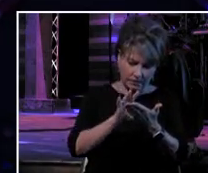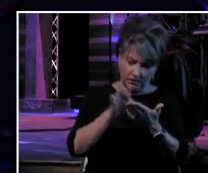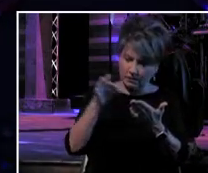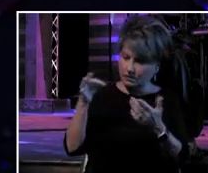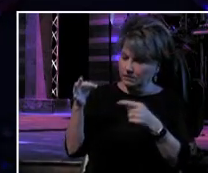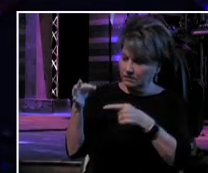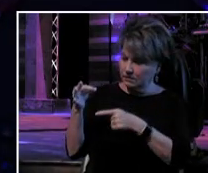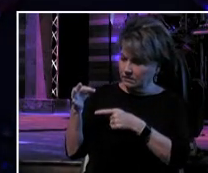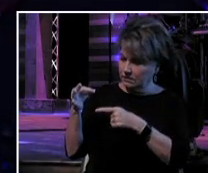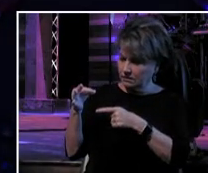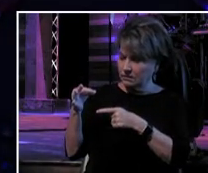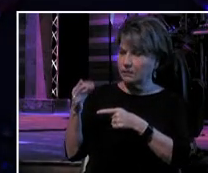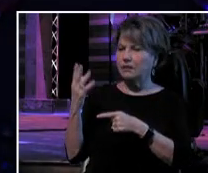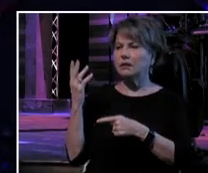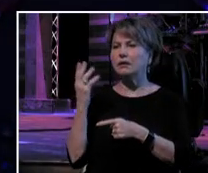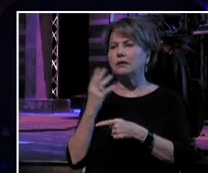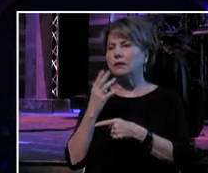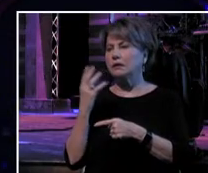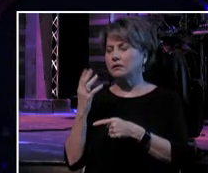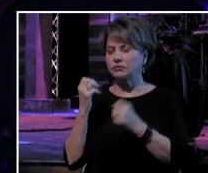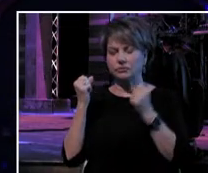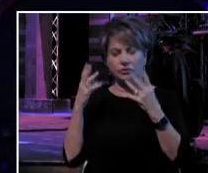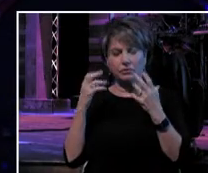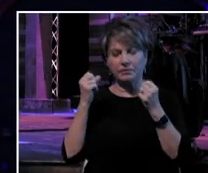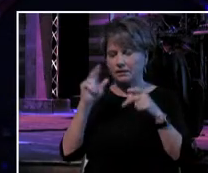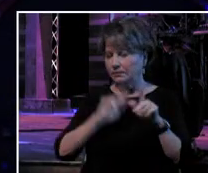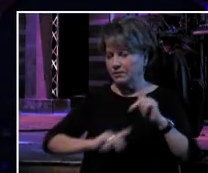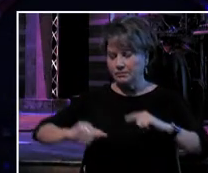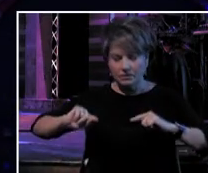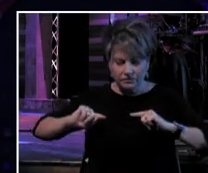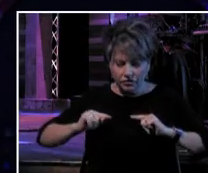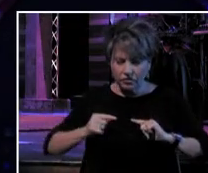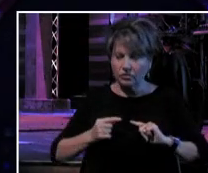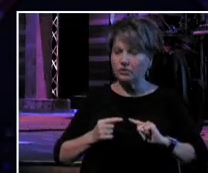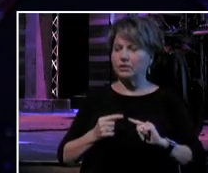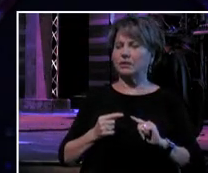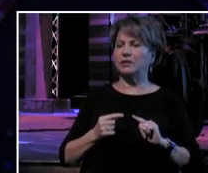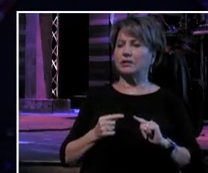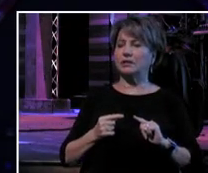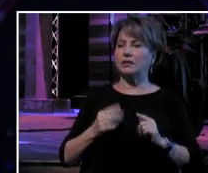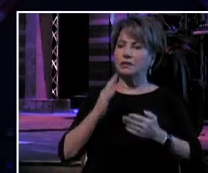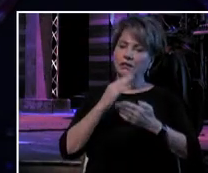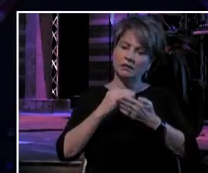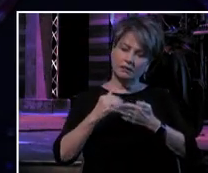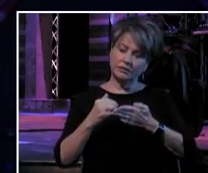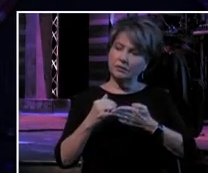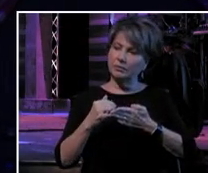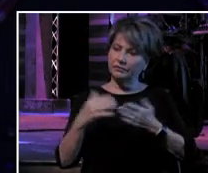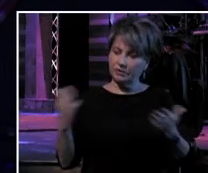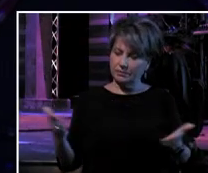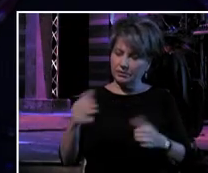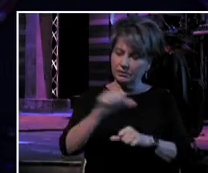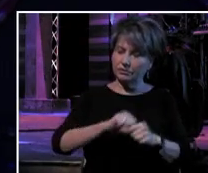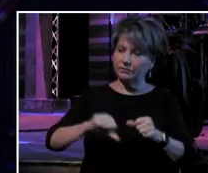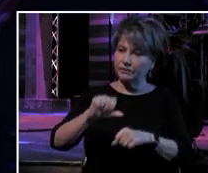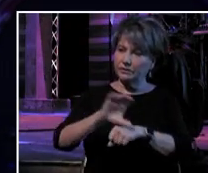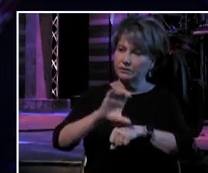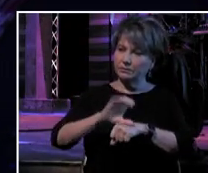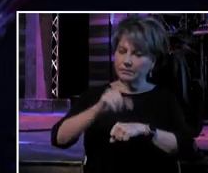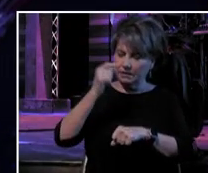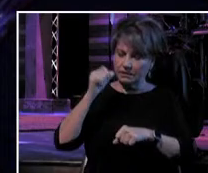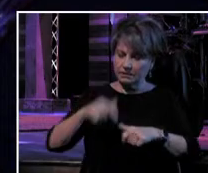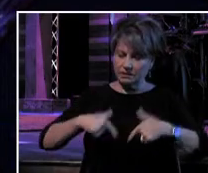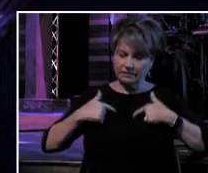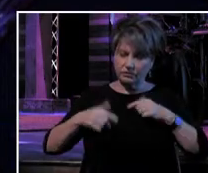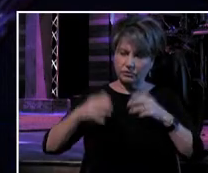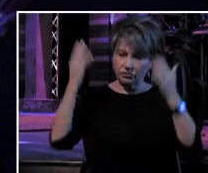lot of people over the last services that we've gone through, hurting issues. Some have come here to fellowship because their life was so dark